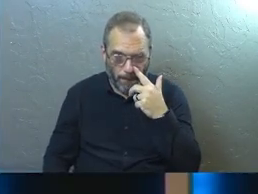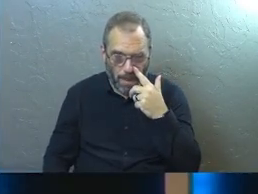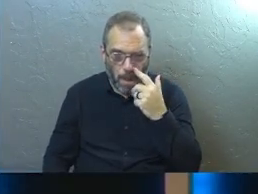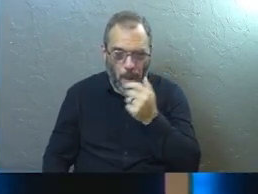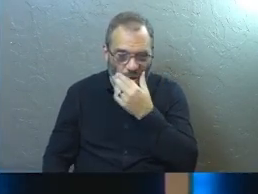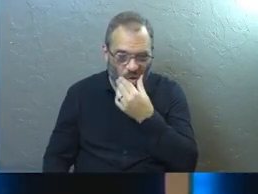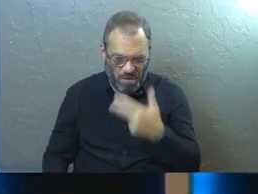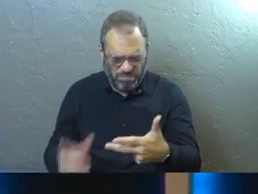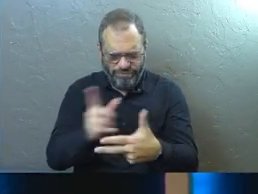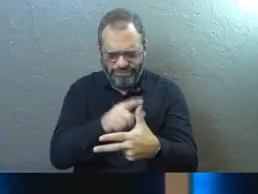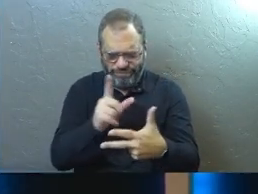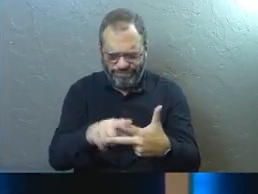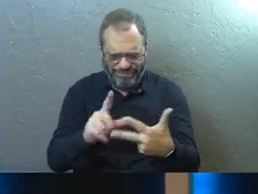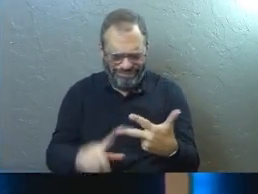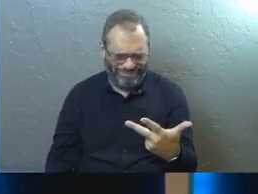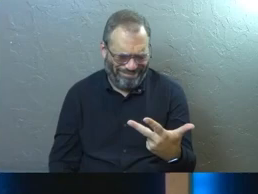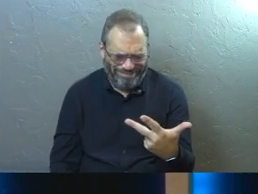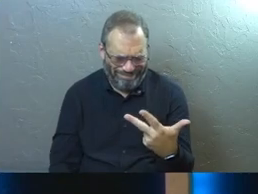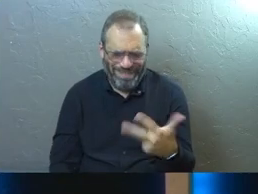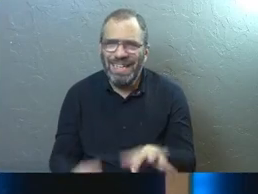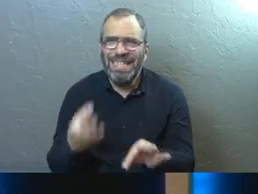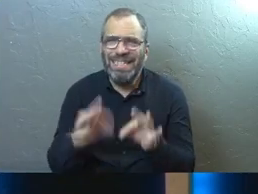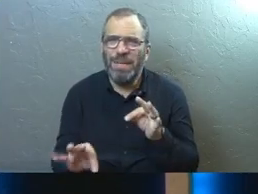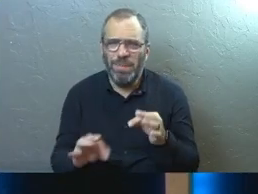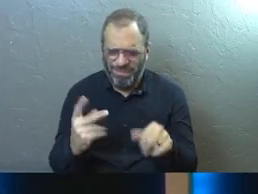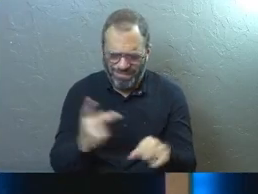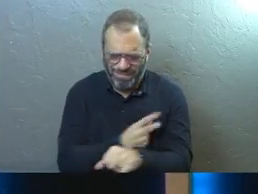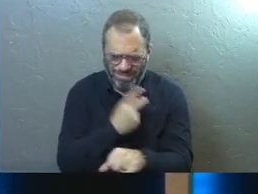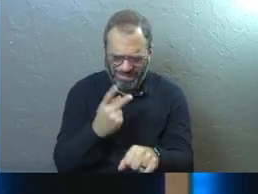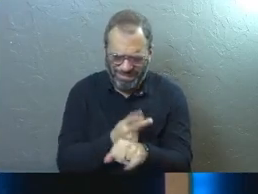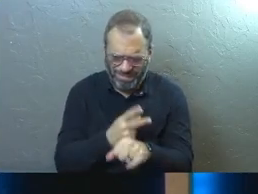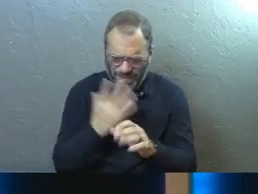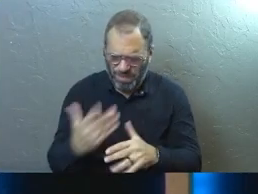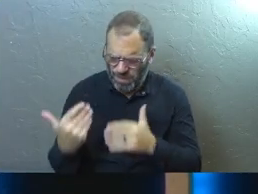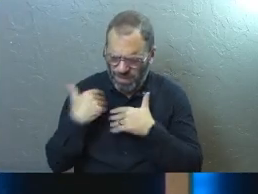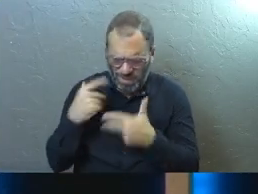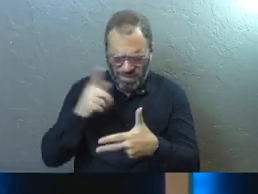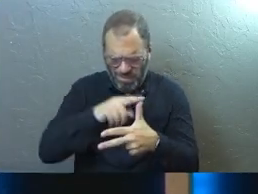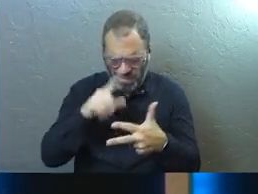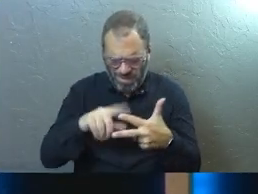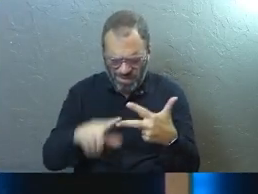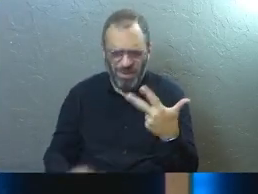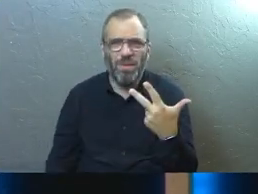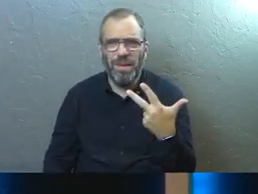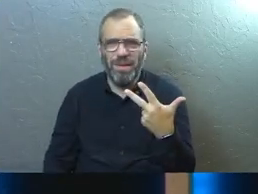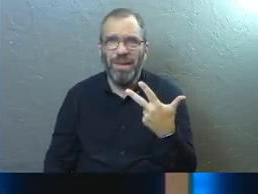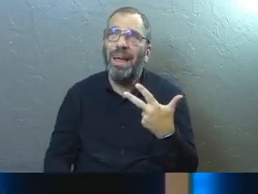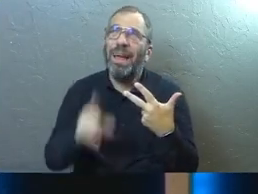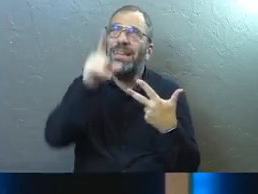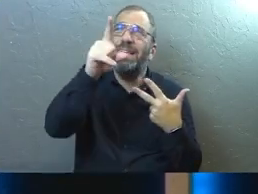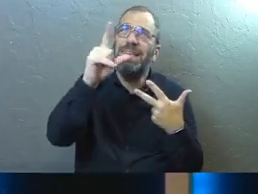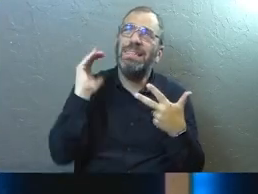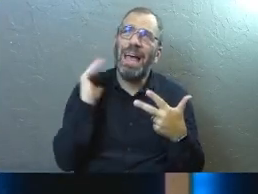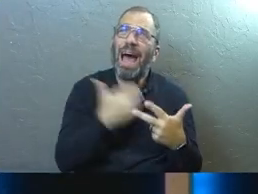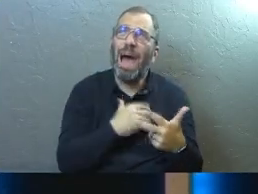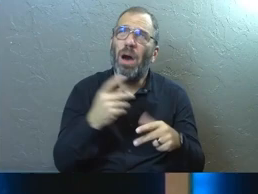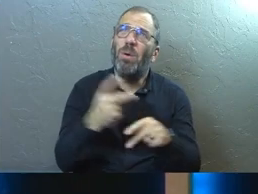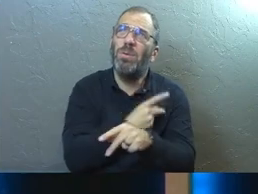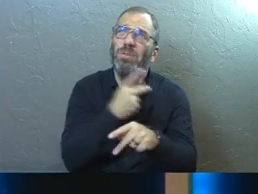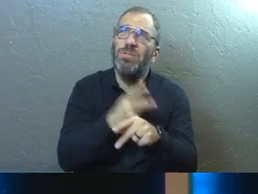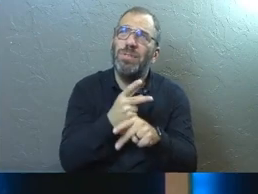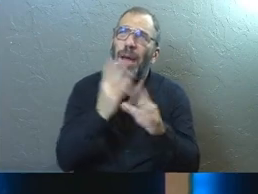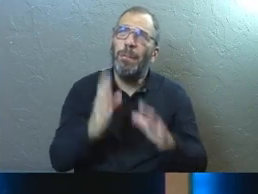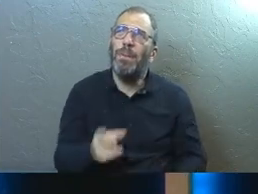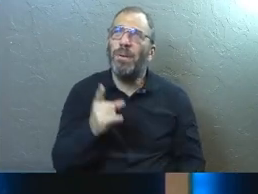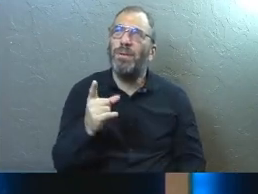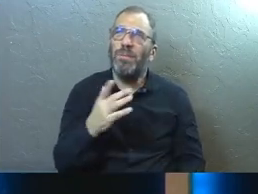so I pull out those three just simple ideas. This is what a shepherd does. This is who a shepherd is, and the Lord is our shepherd, and this is what he